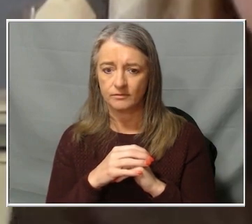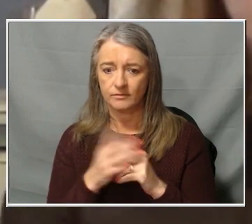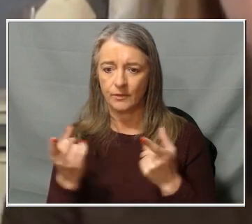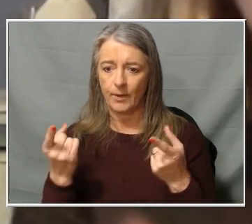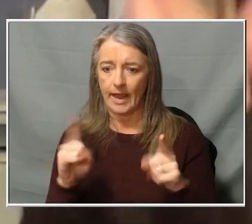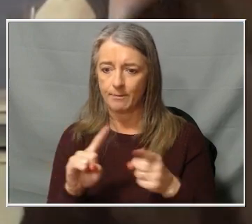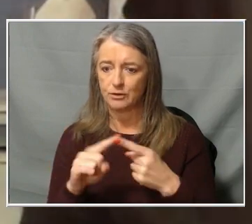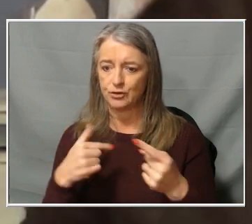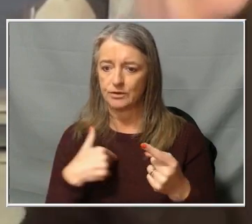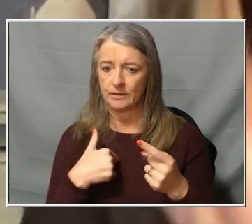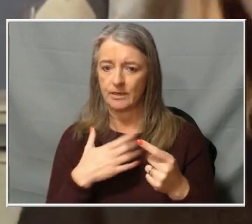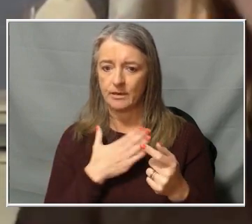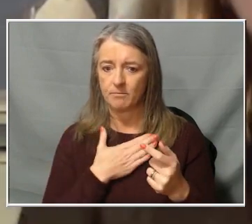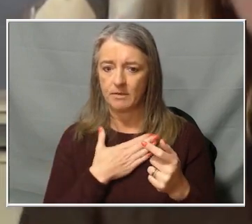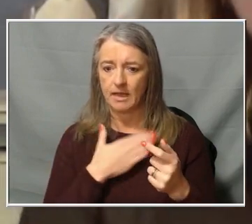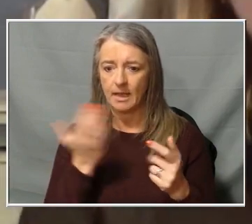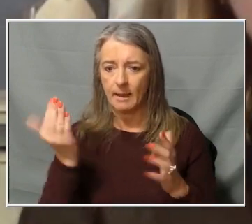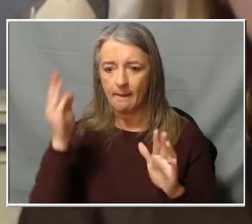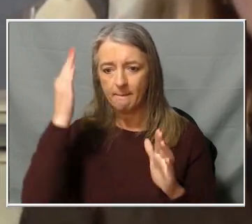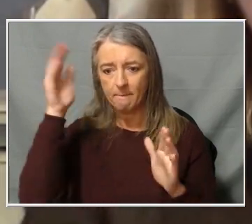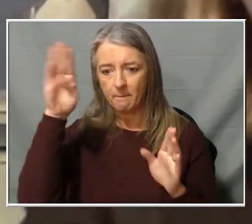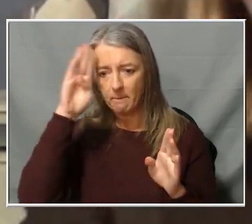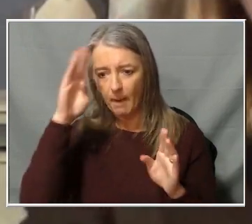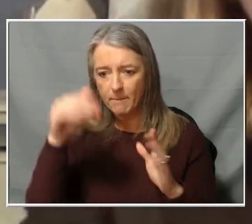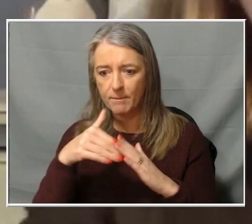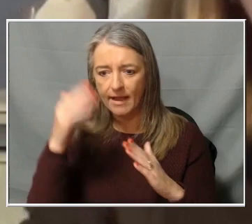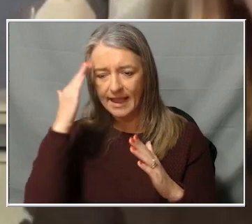happened to me, like my bump on my head,